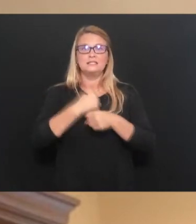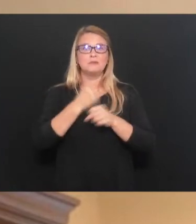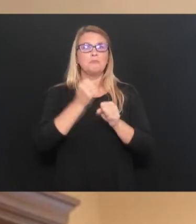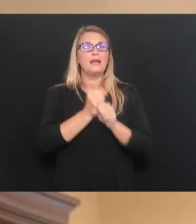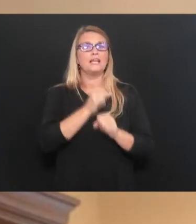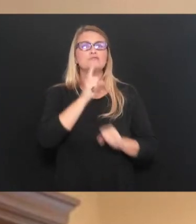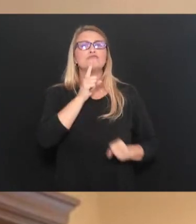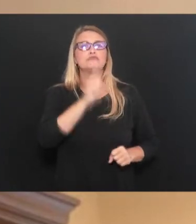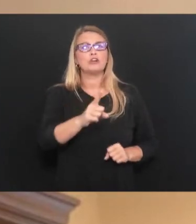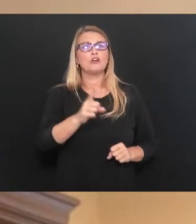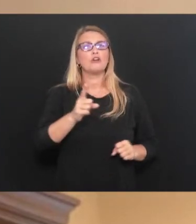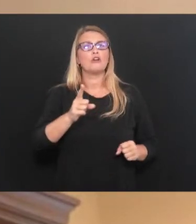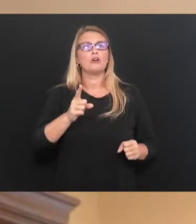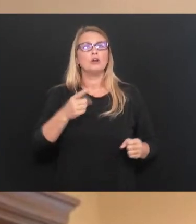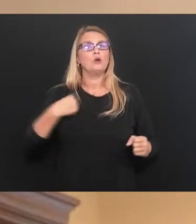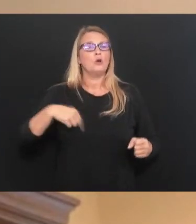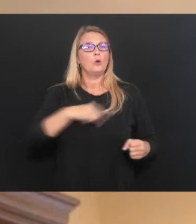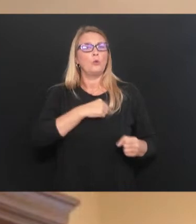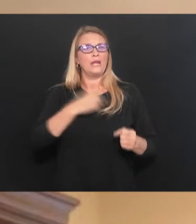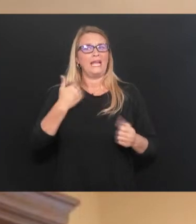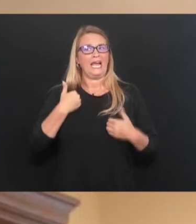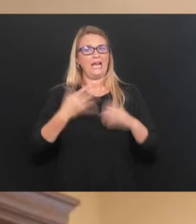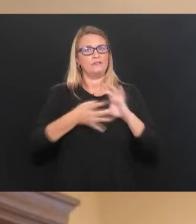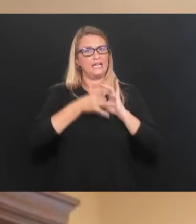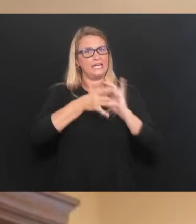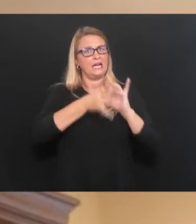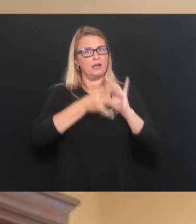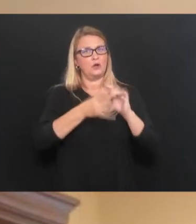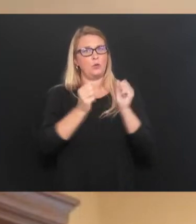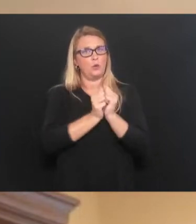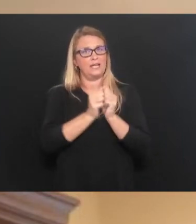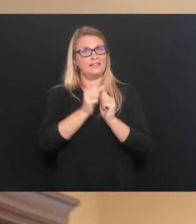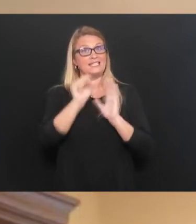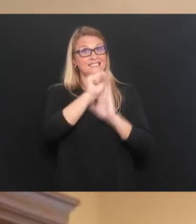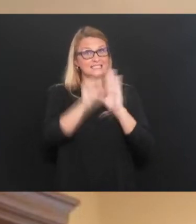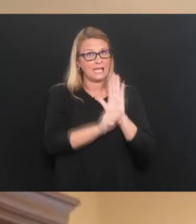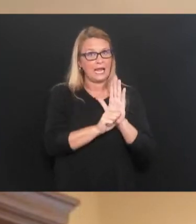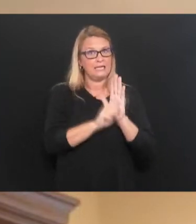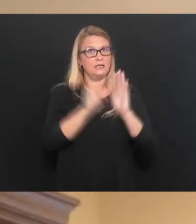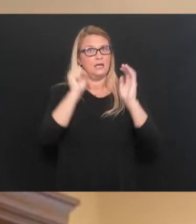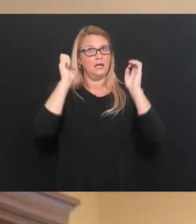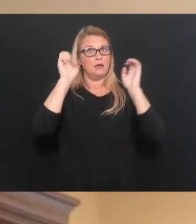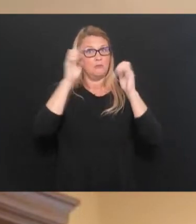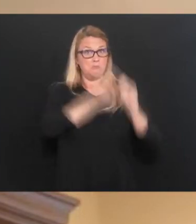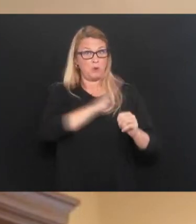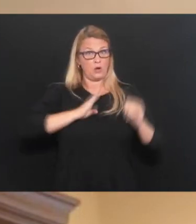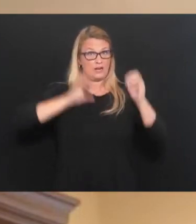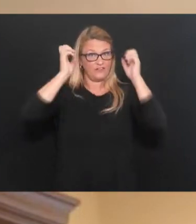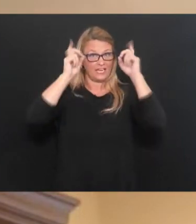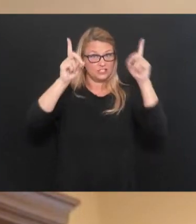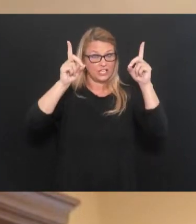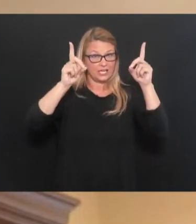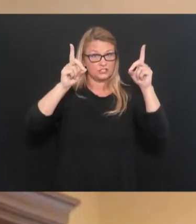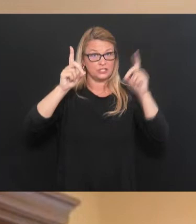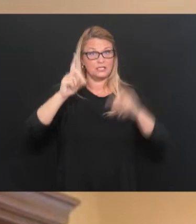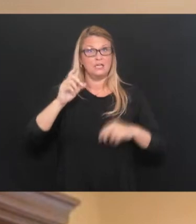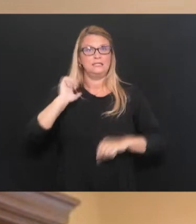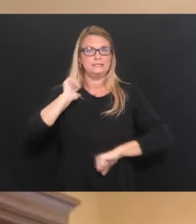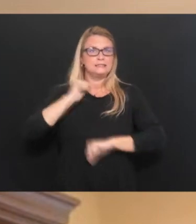in coordination with the State Department of Education and the county superintendents, vaccine